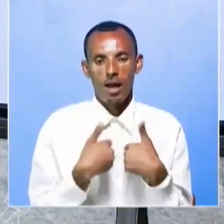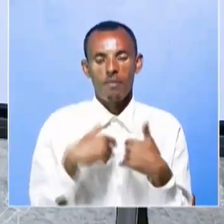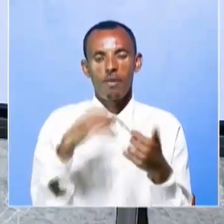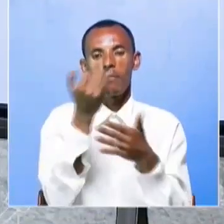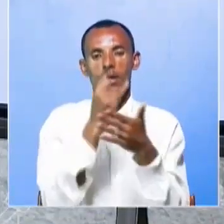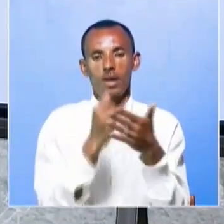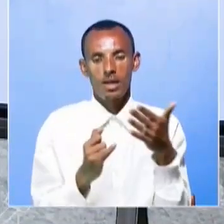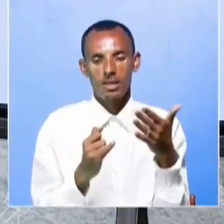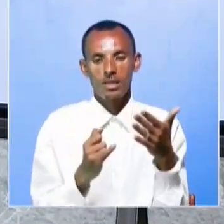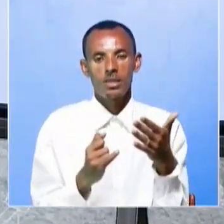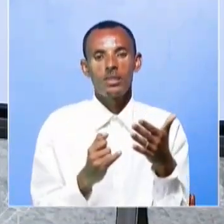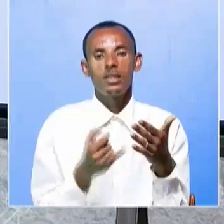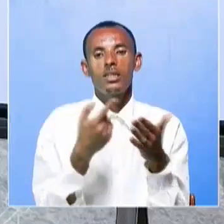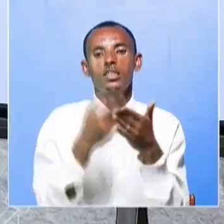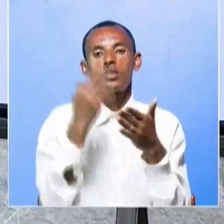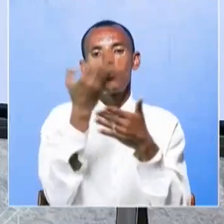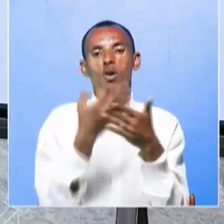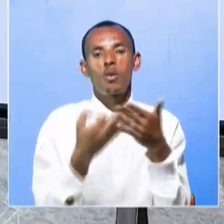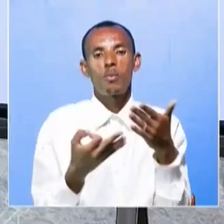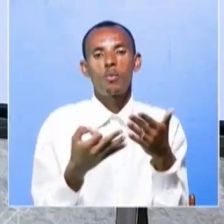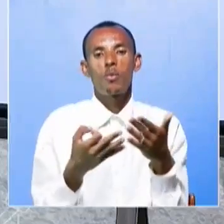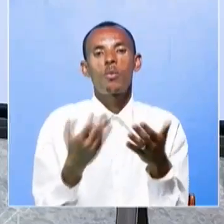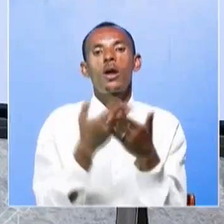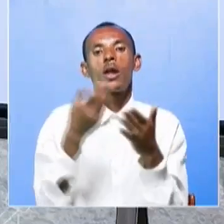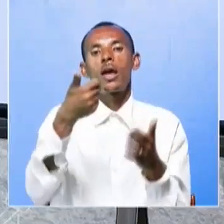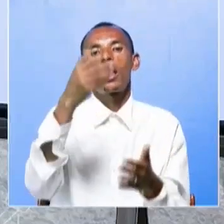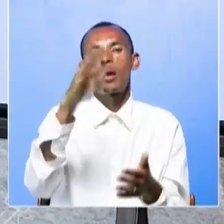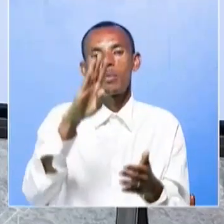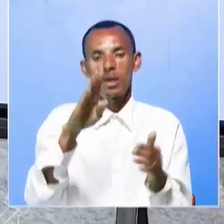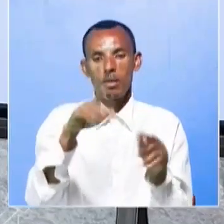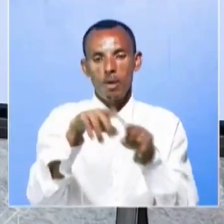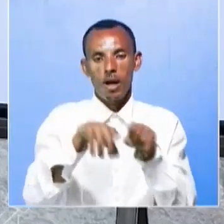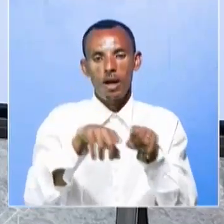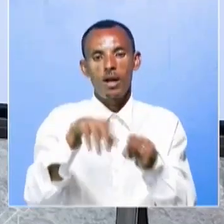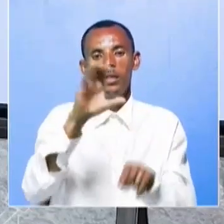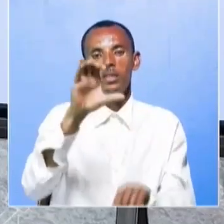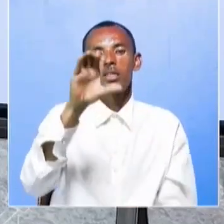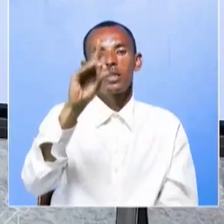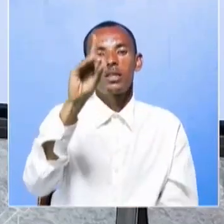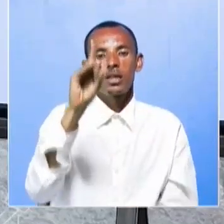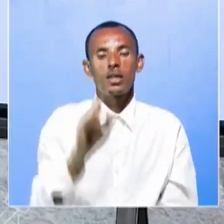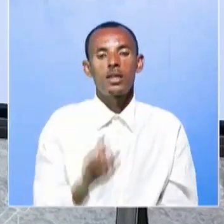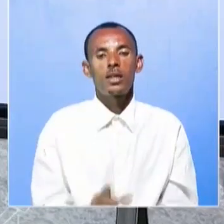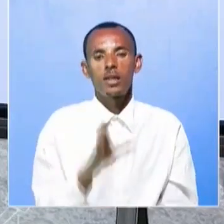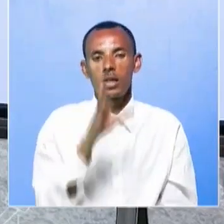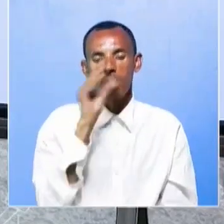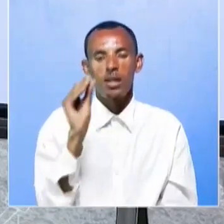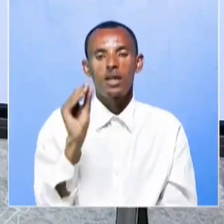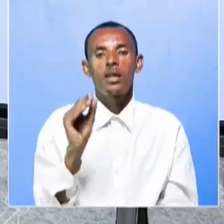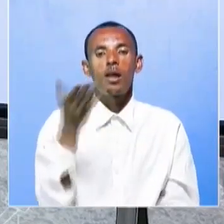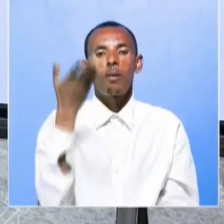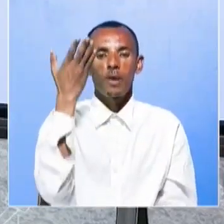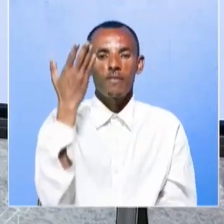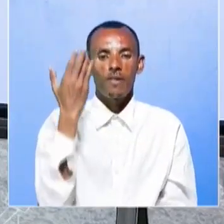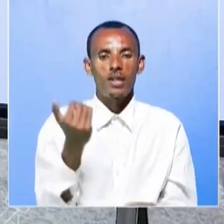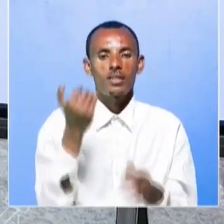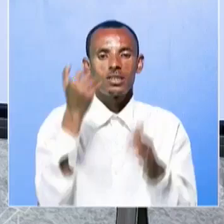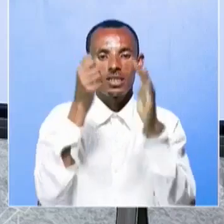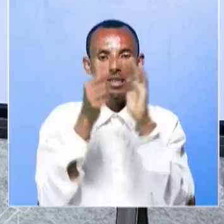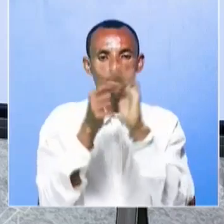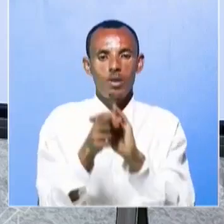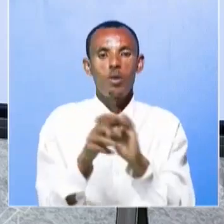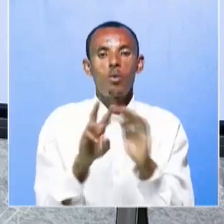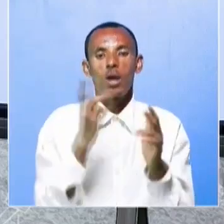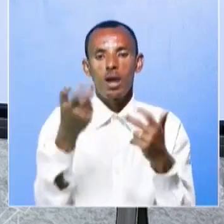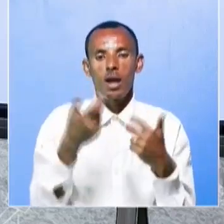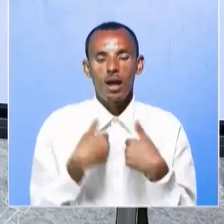figure in this form where AB is parallel to CD. And in our previous example, we